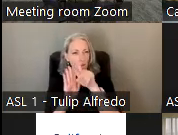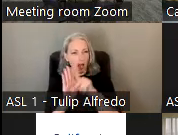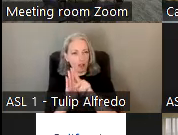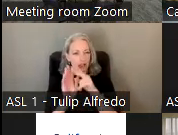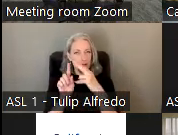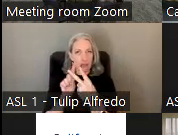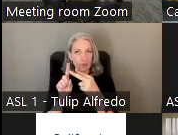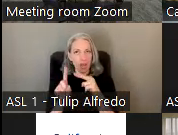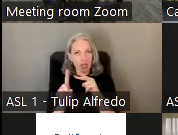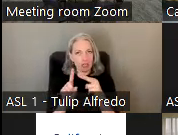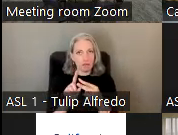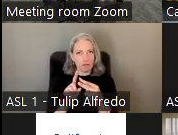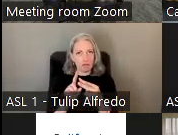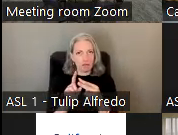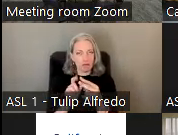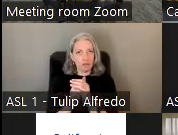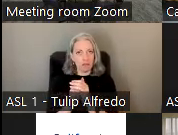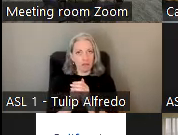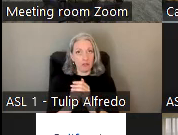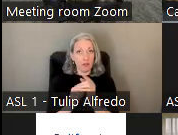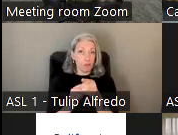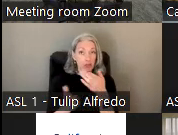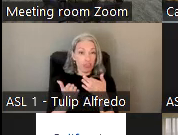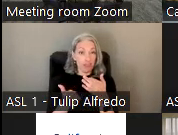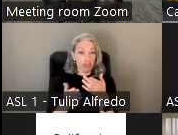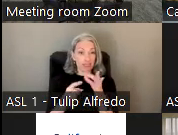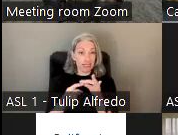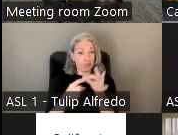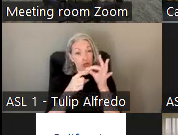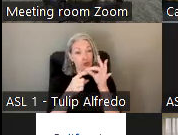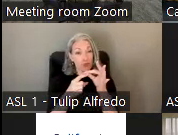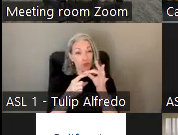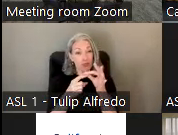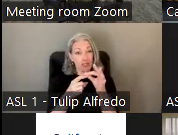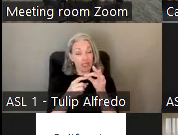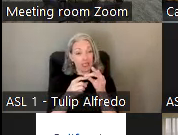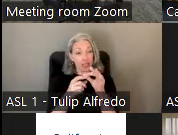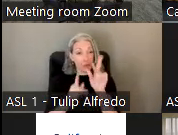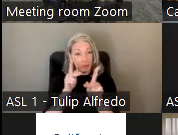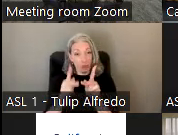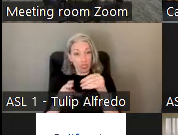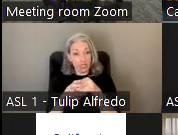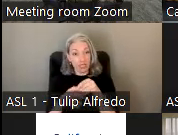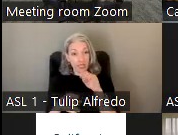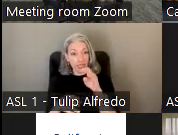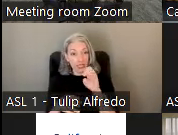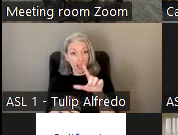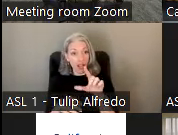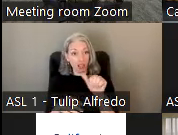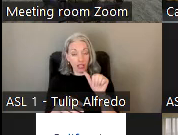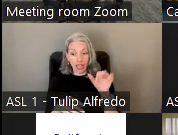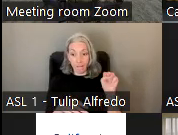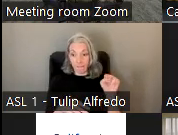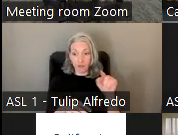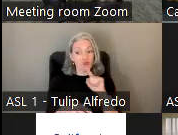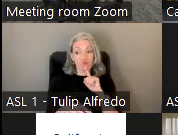related dementia being called out as a specialty population in CalAIM, which, doesn't really